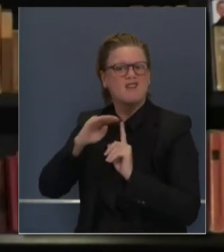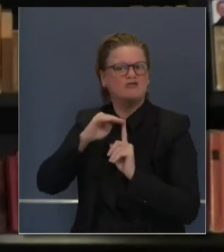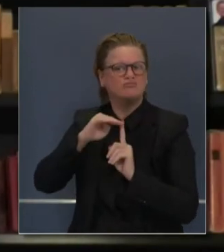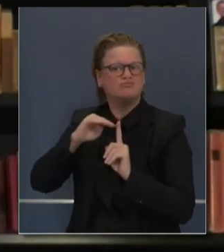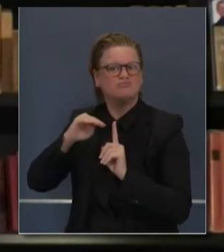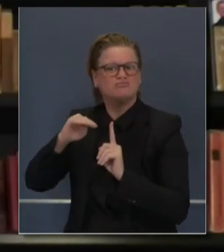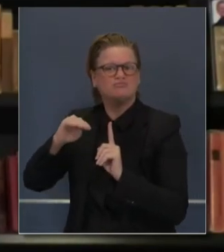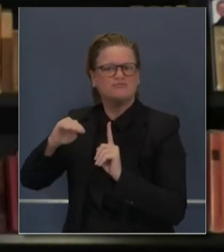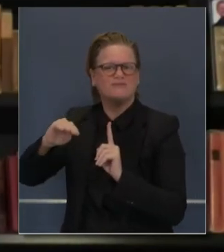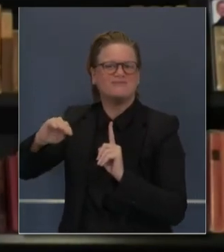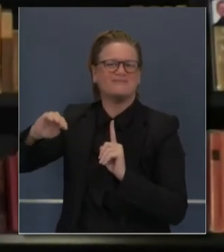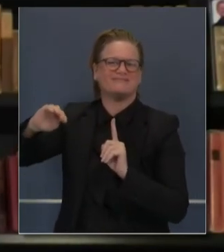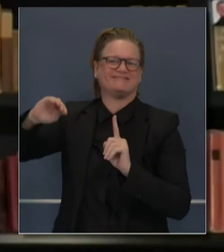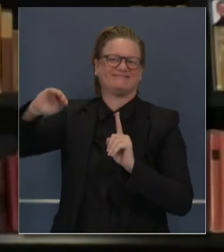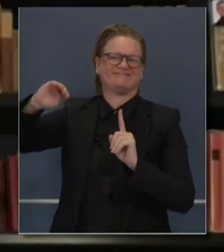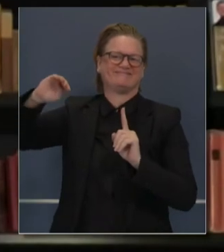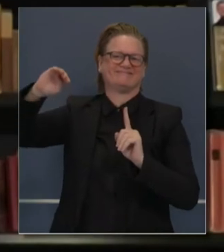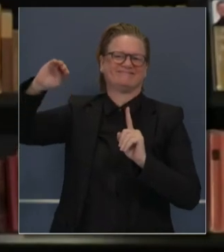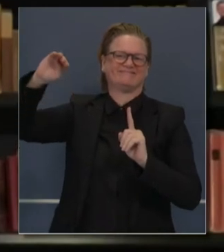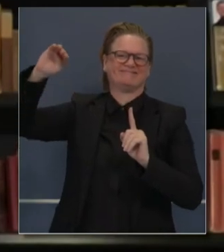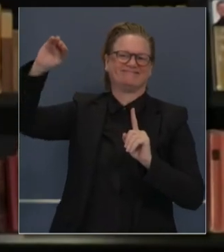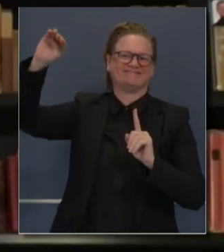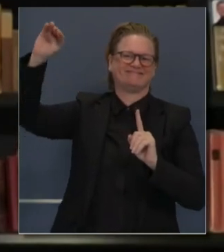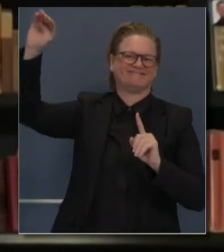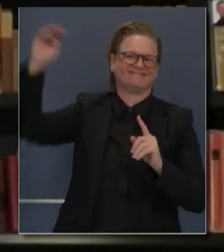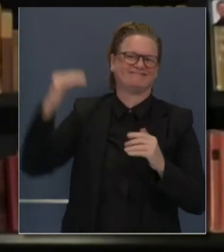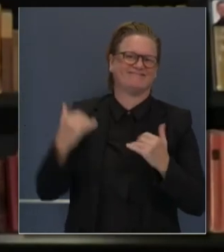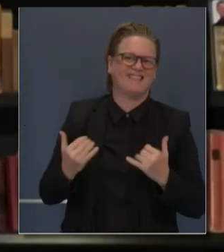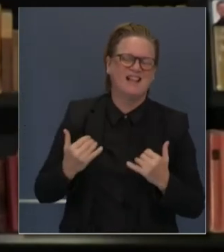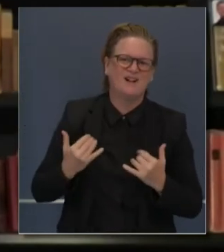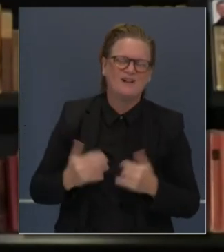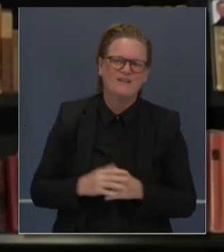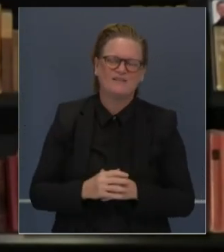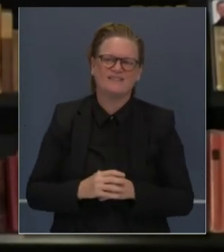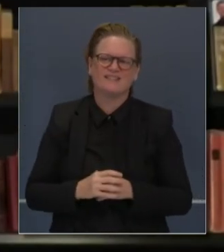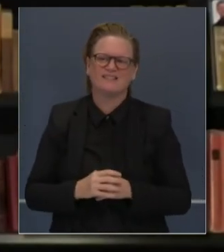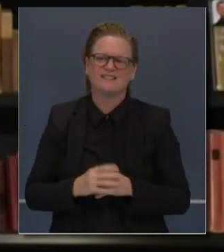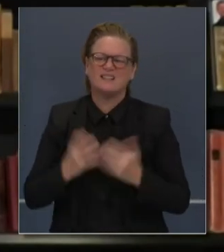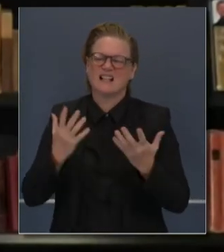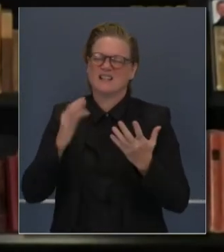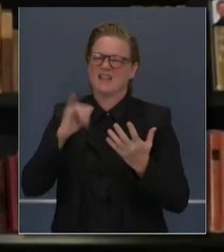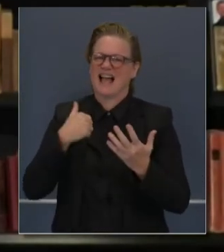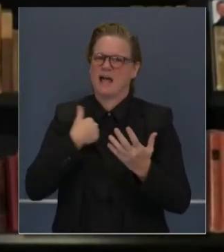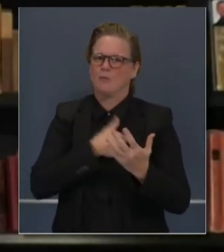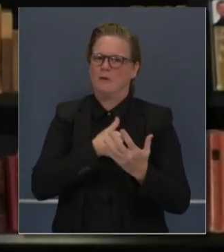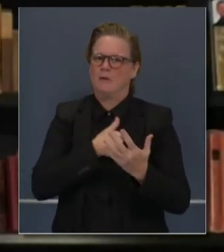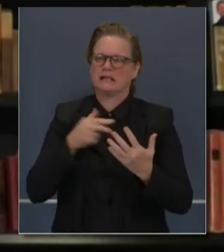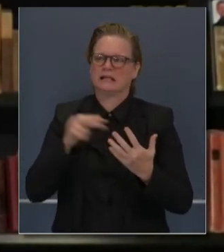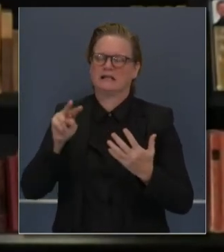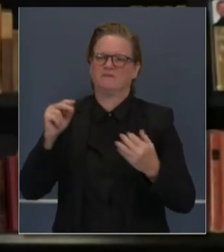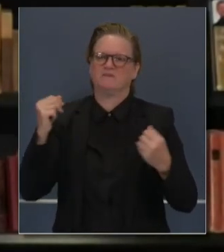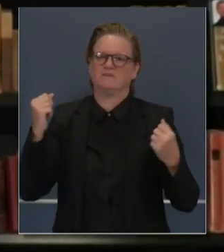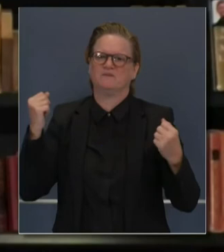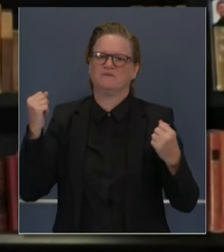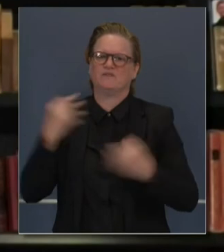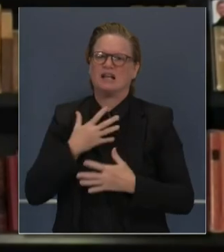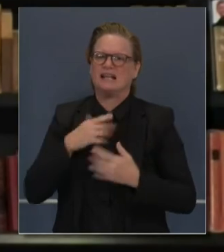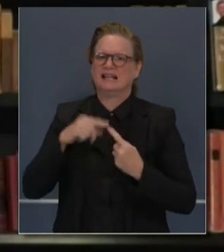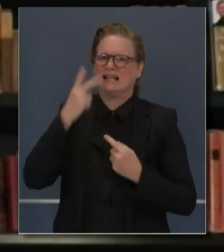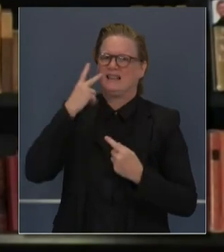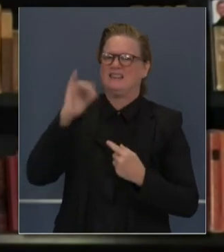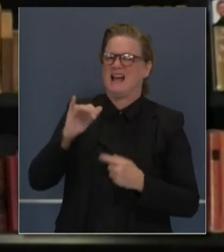go back up. This is exactly the trend line we most feared and one we most fear going forward.